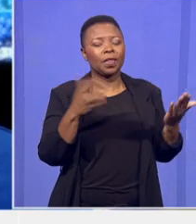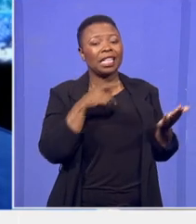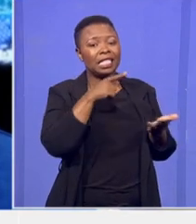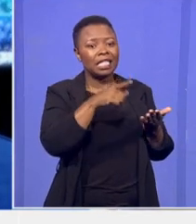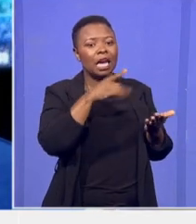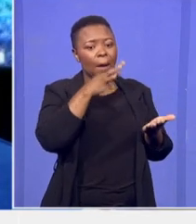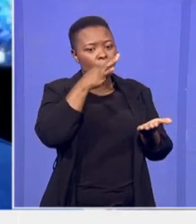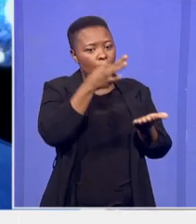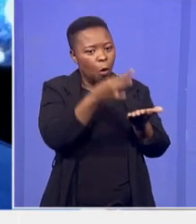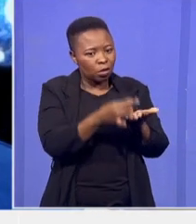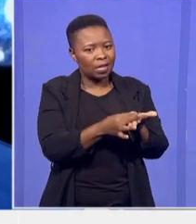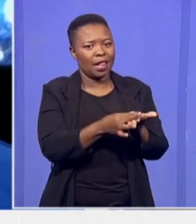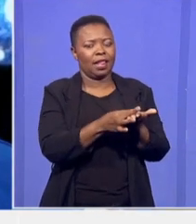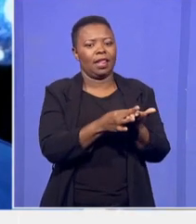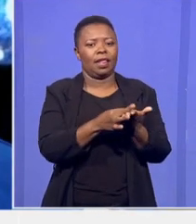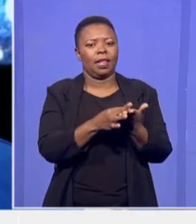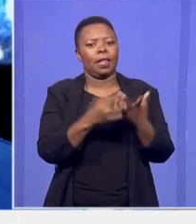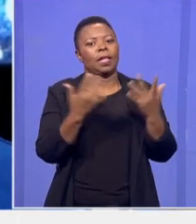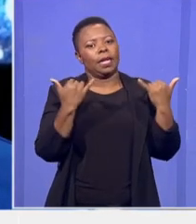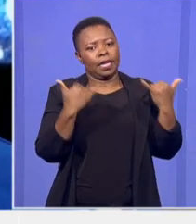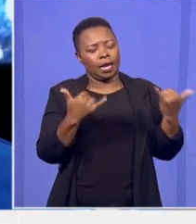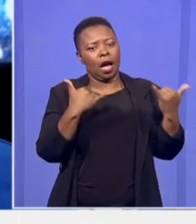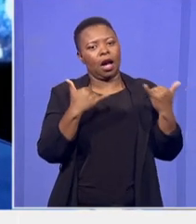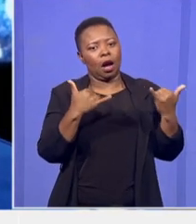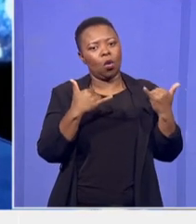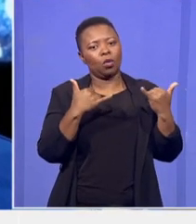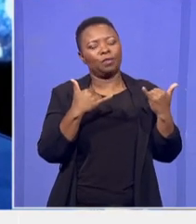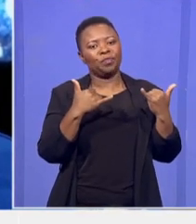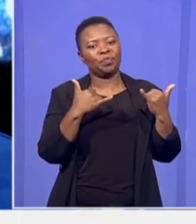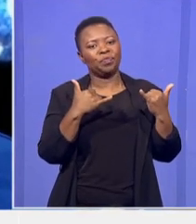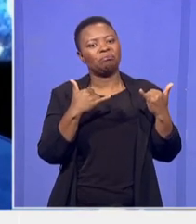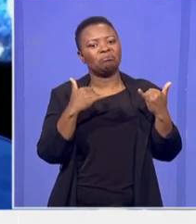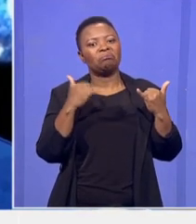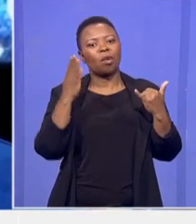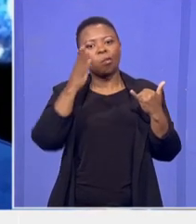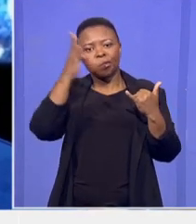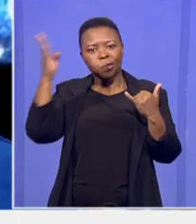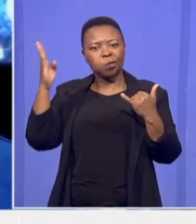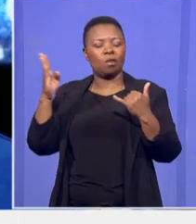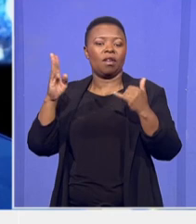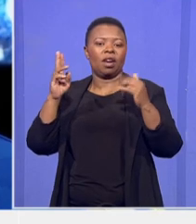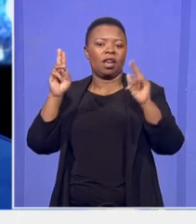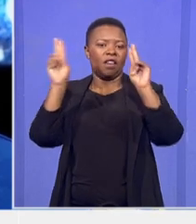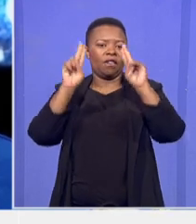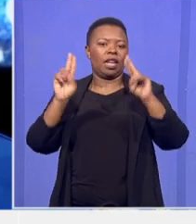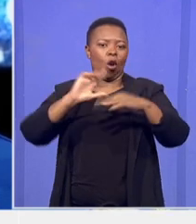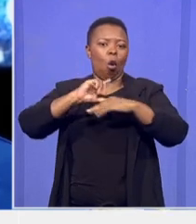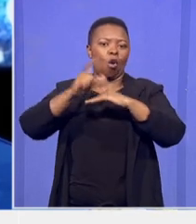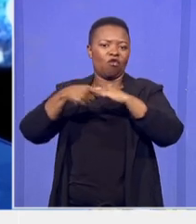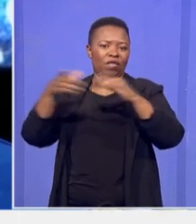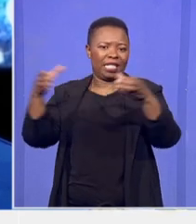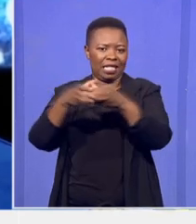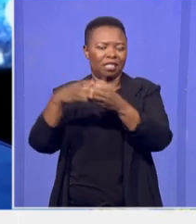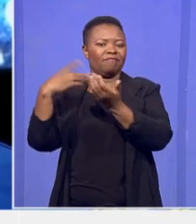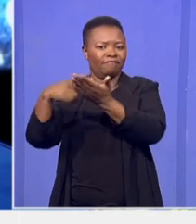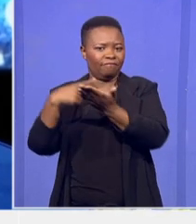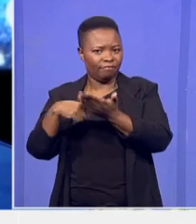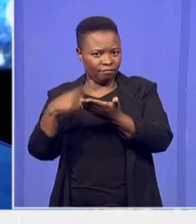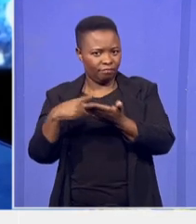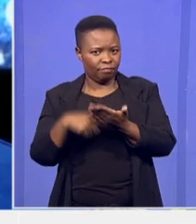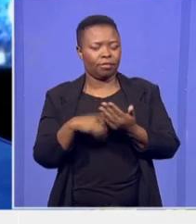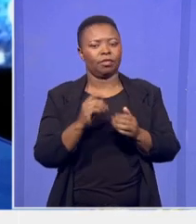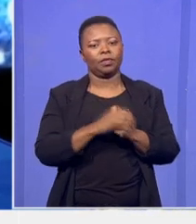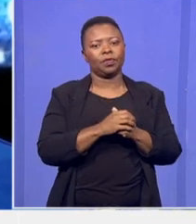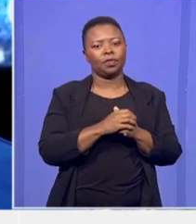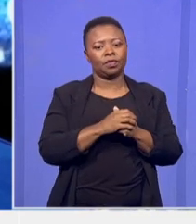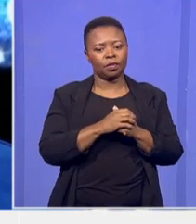that more or less is now standard on every agenda of every federal Congress. So the proposal has been brought to the